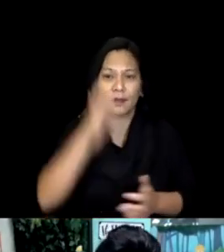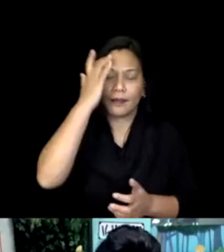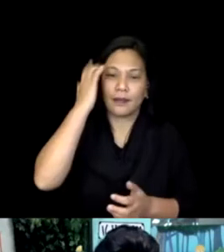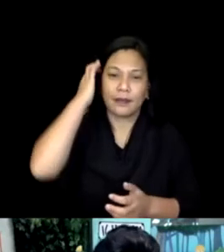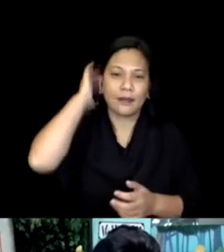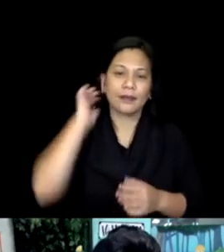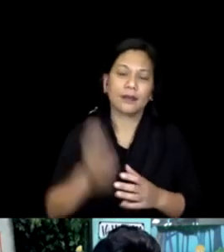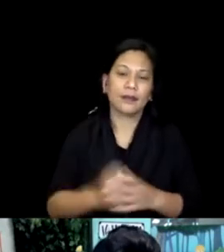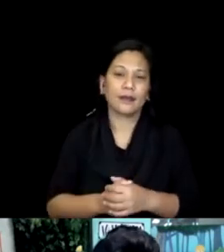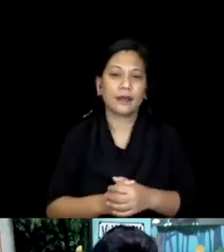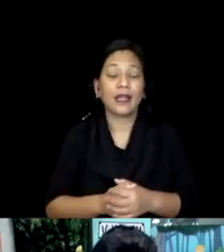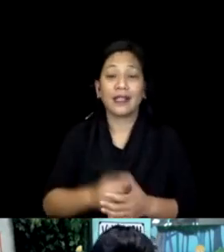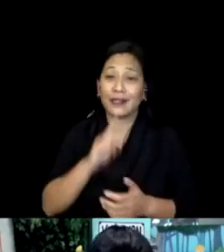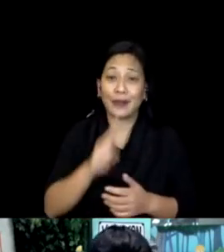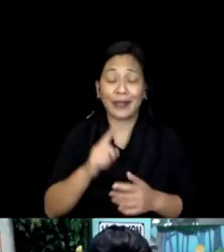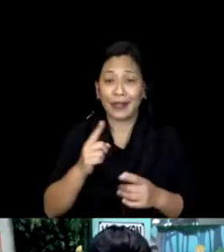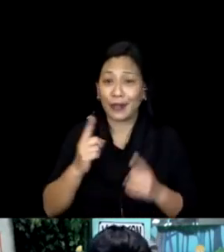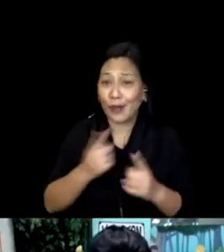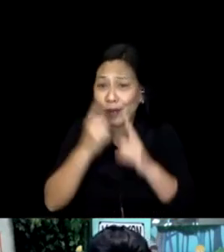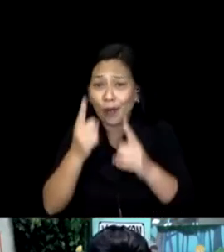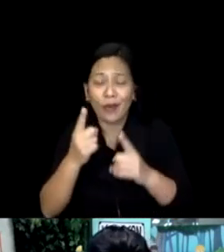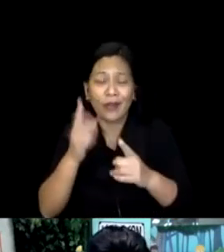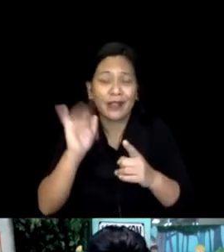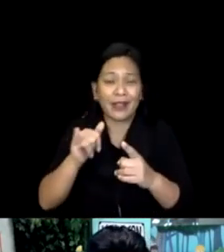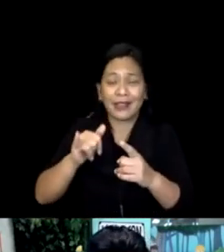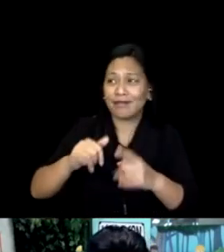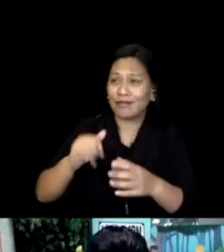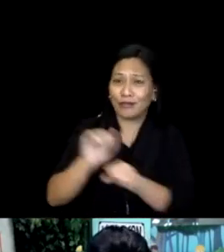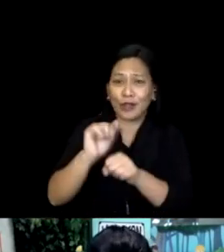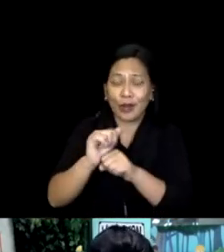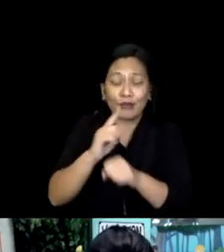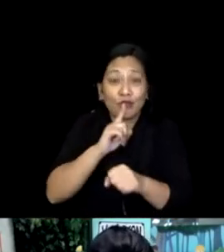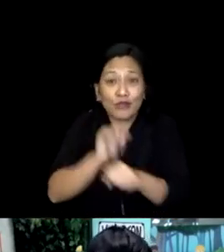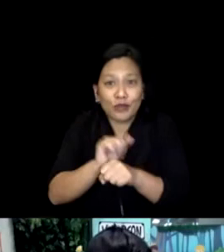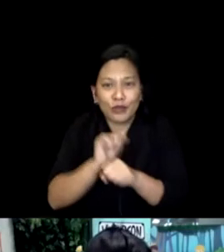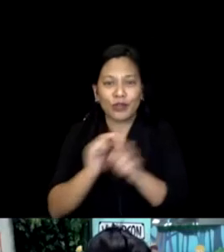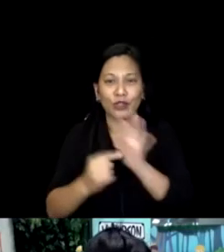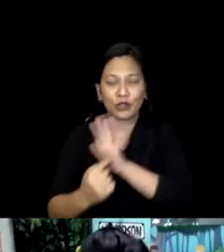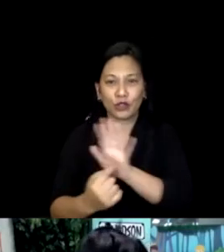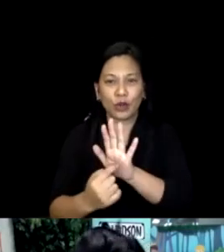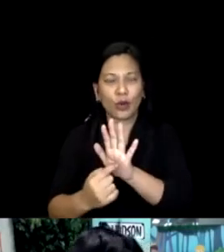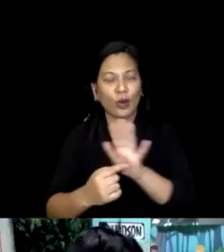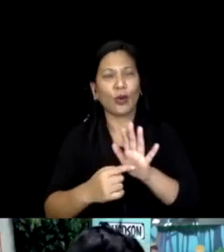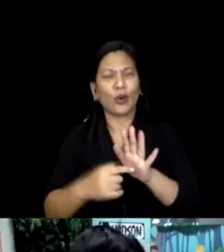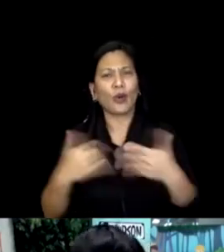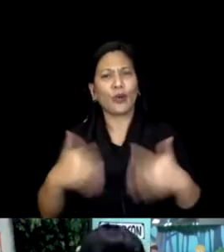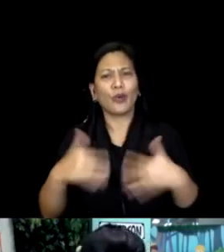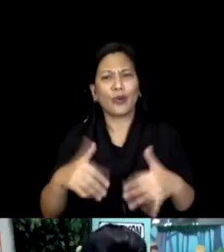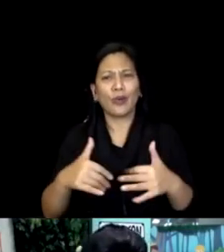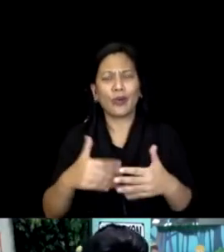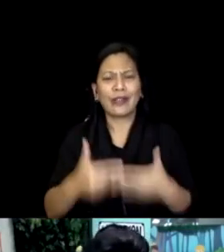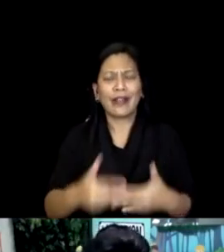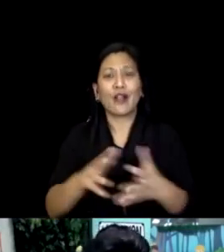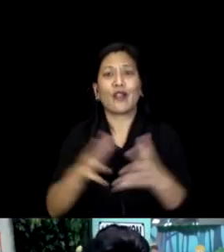there's an impossible task, you know, to really represent a location in any kind of